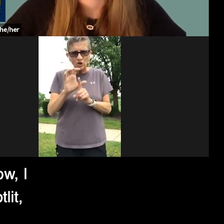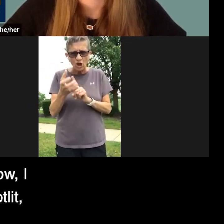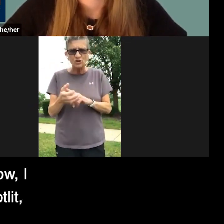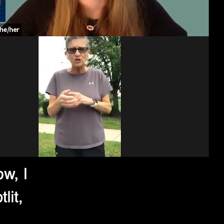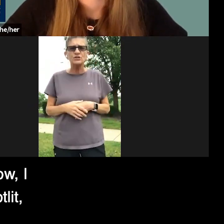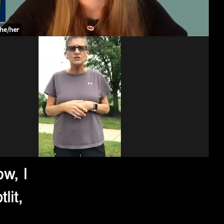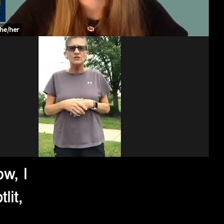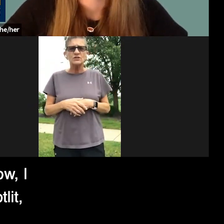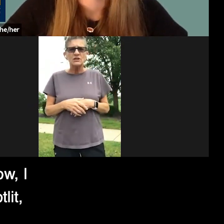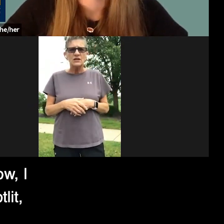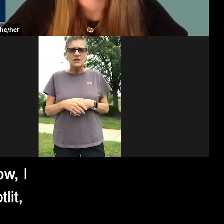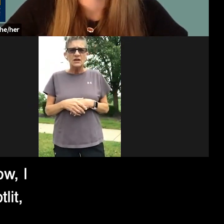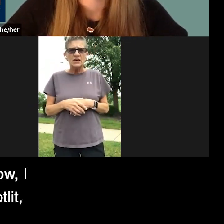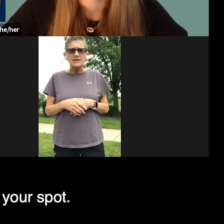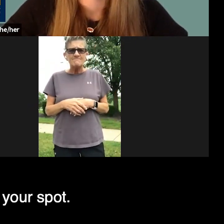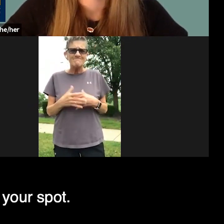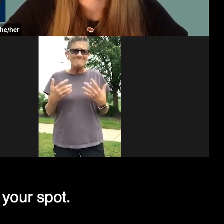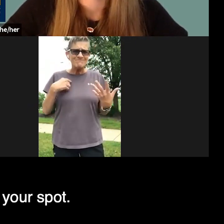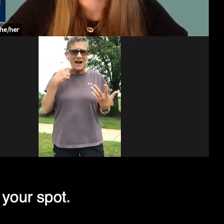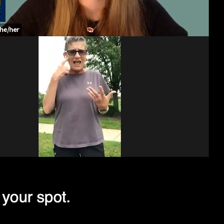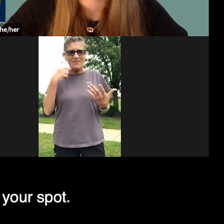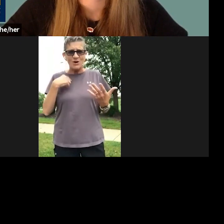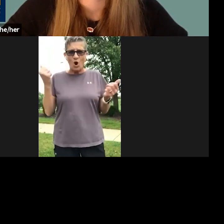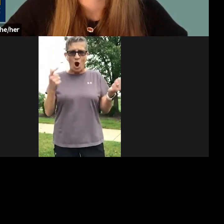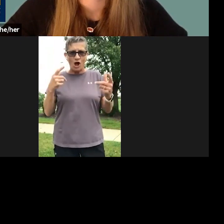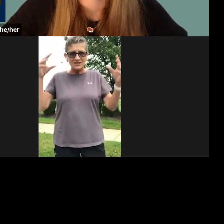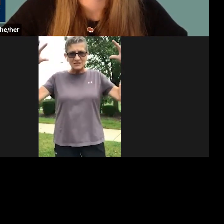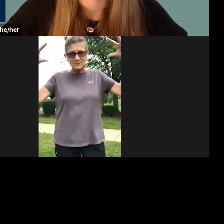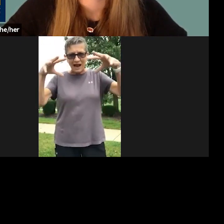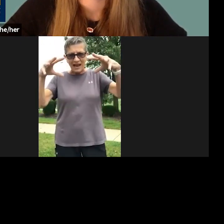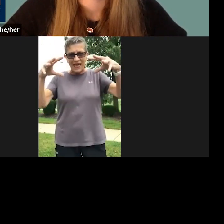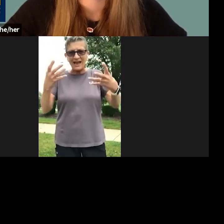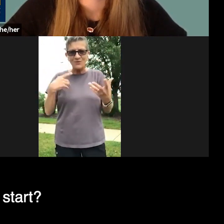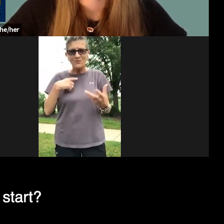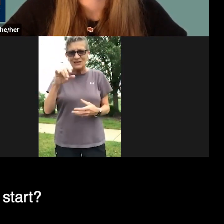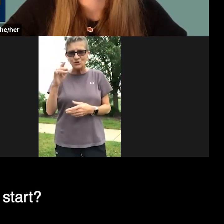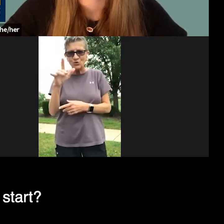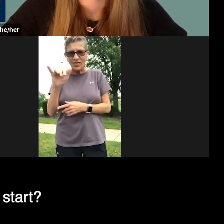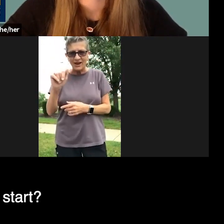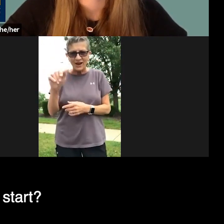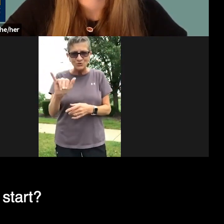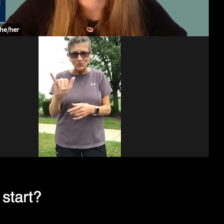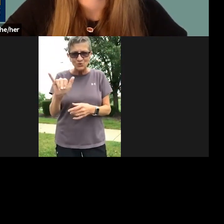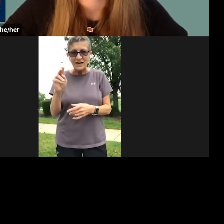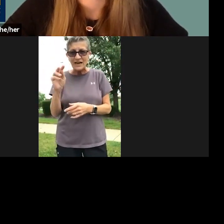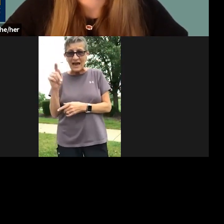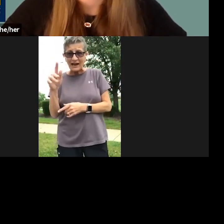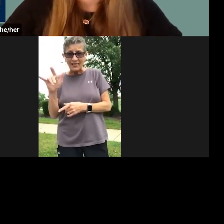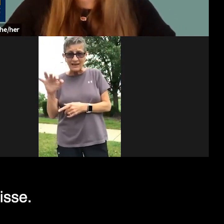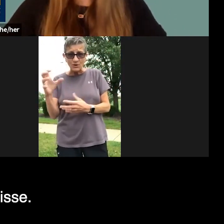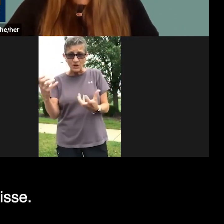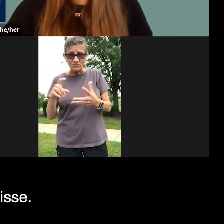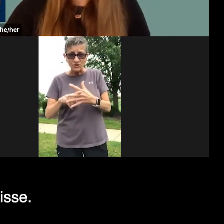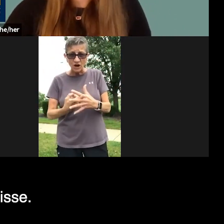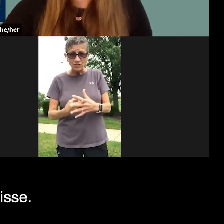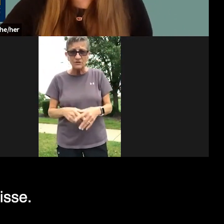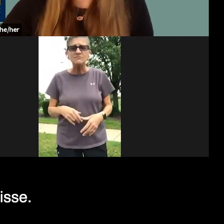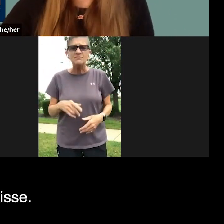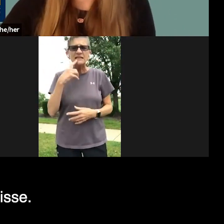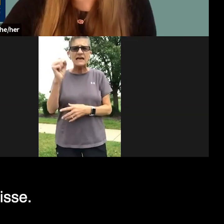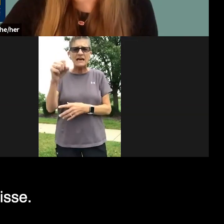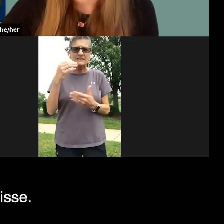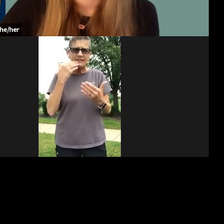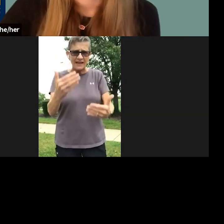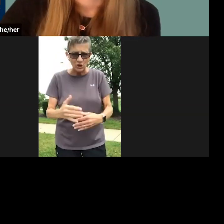I don't know, I think we're all spotlight, or Julia, we need to add your spot. There we go. Natalie, you want to start? Yes, thank